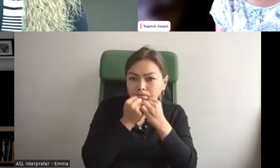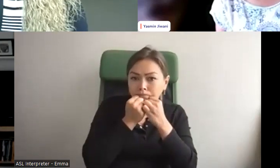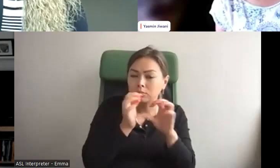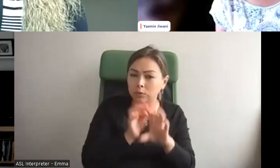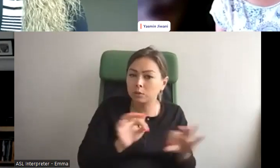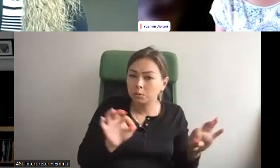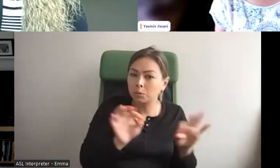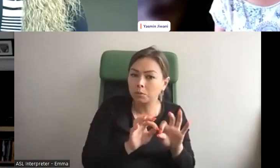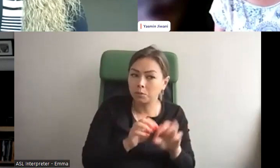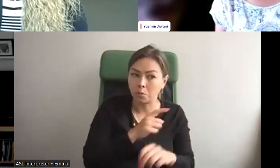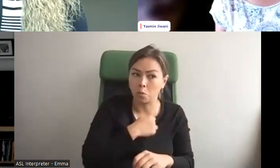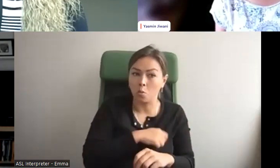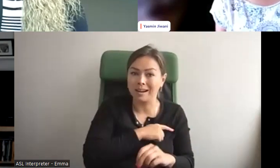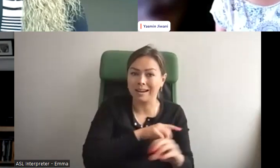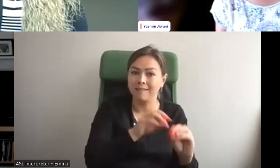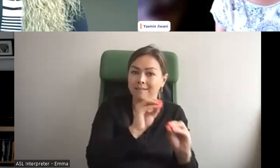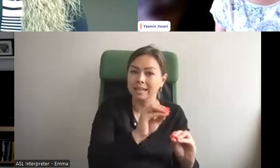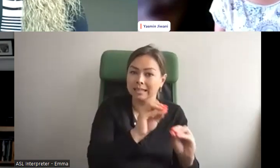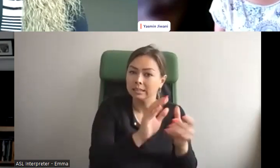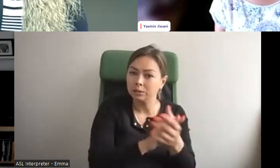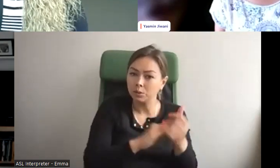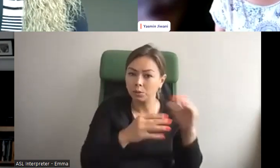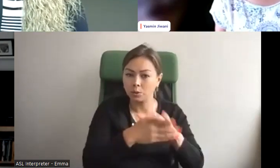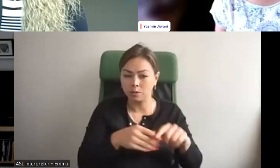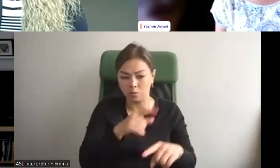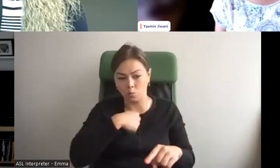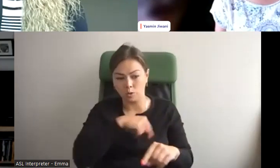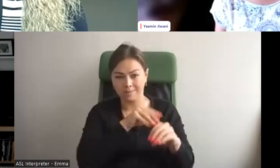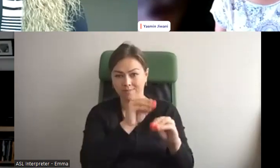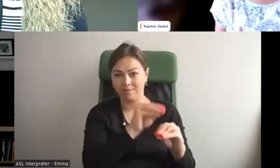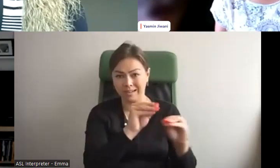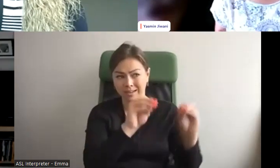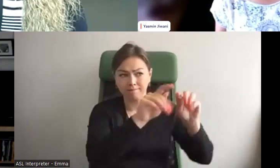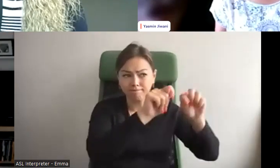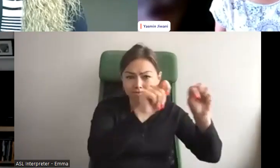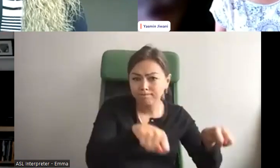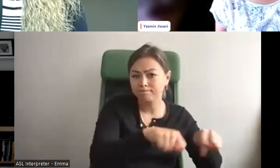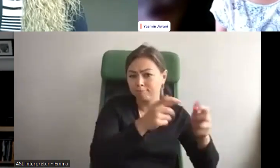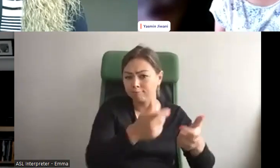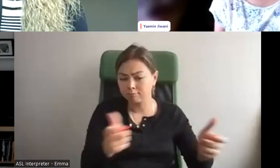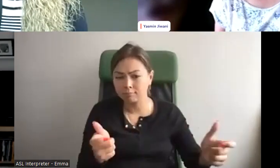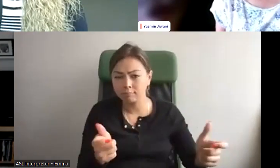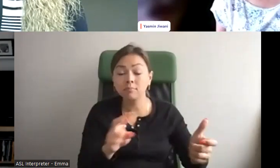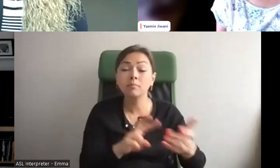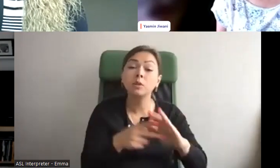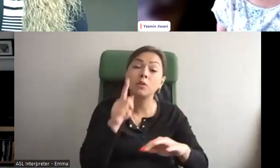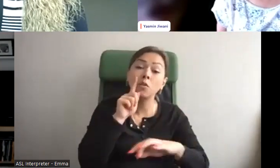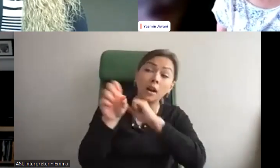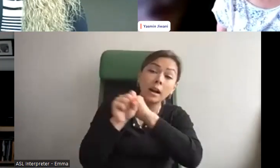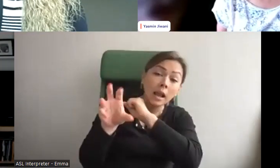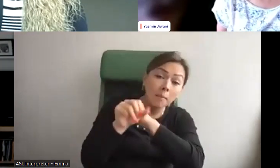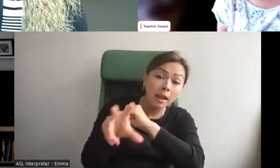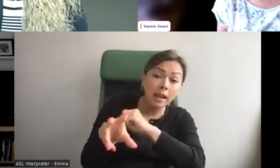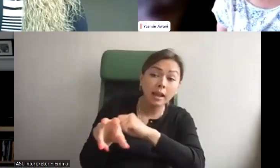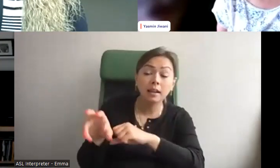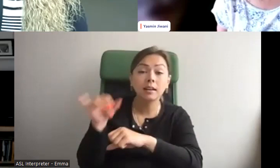the stories, we feed the framing. And so when you look at things like the campaign Being Raped and Never